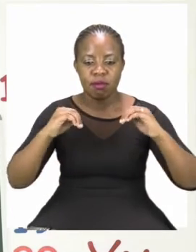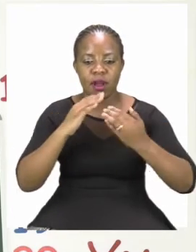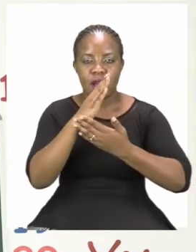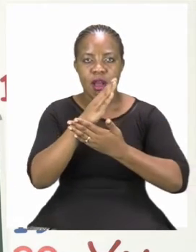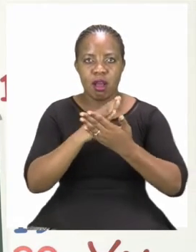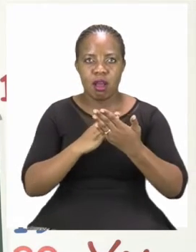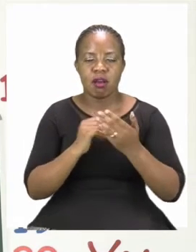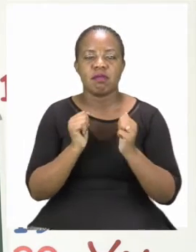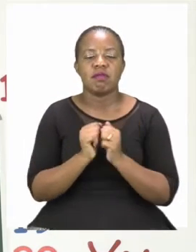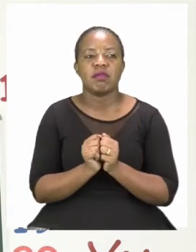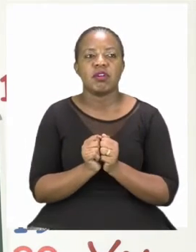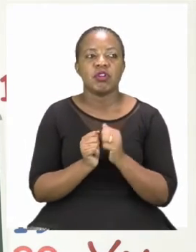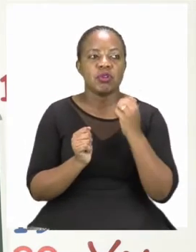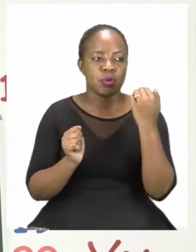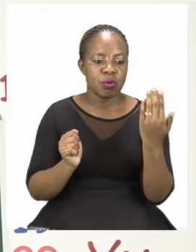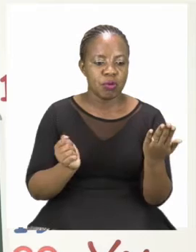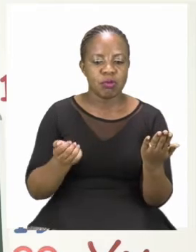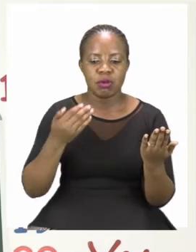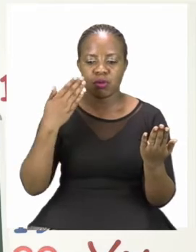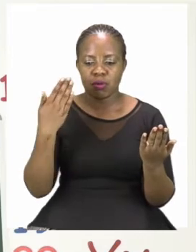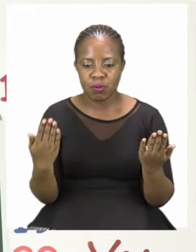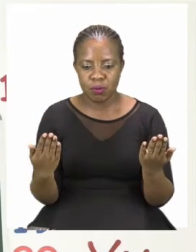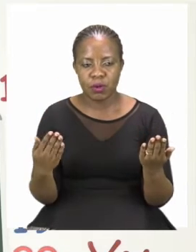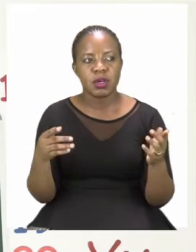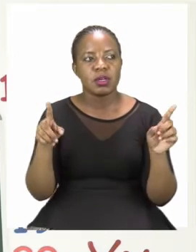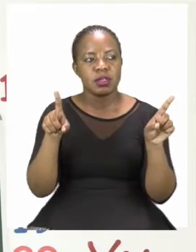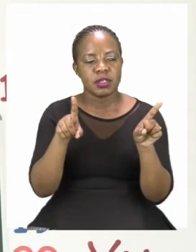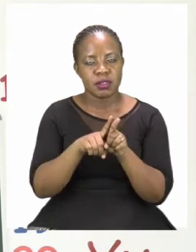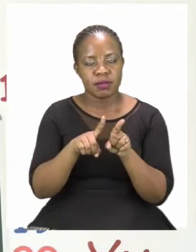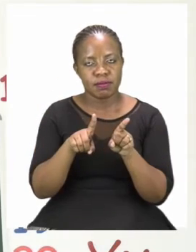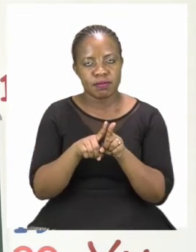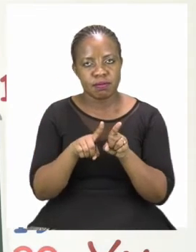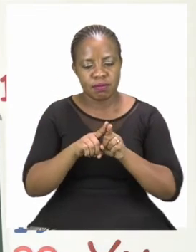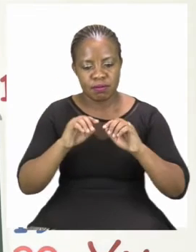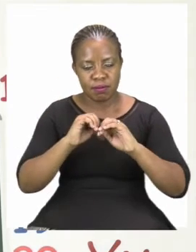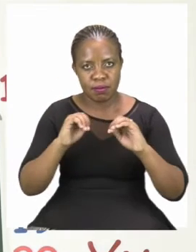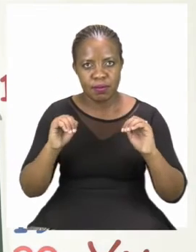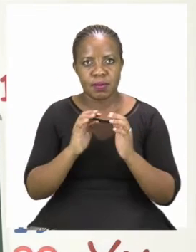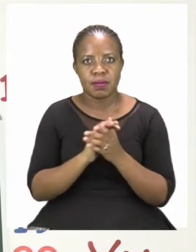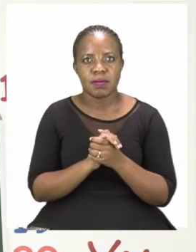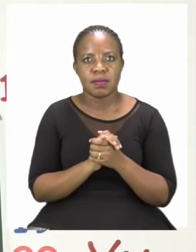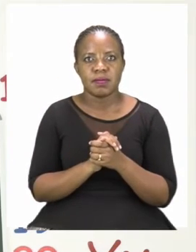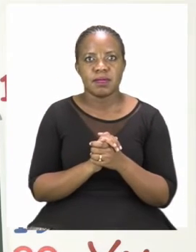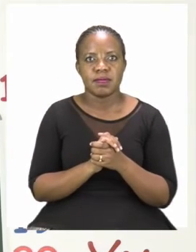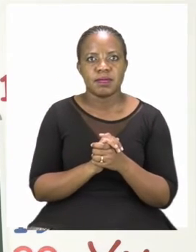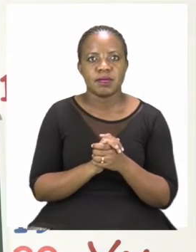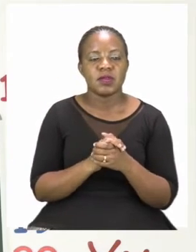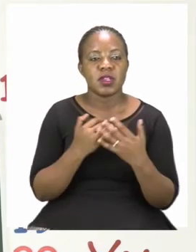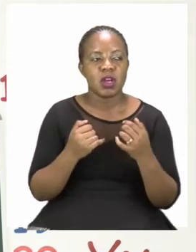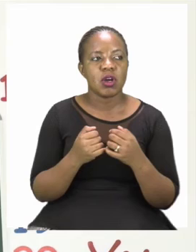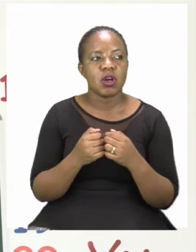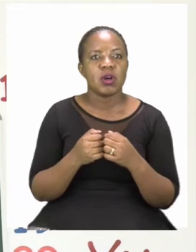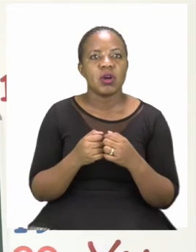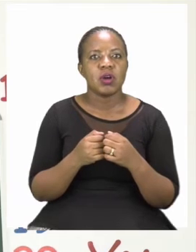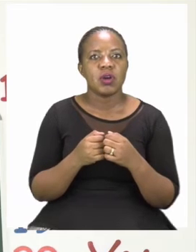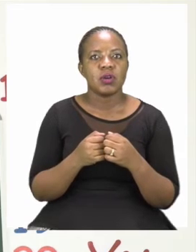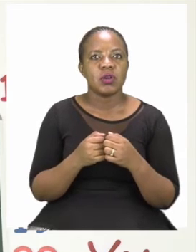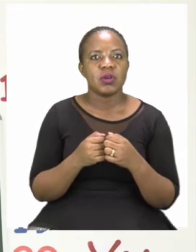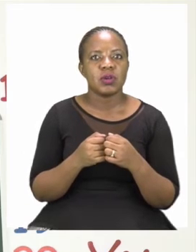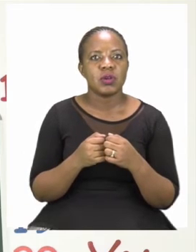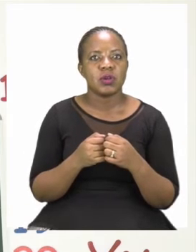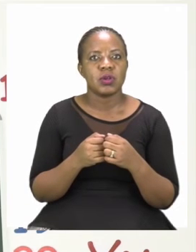For our next exercise, boys and girls, let us turn to page 13. On